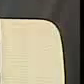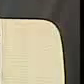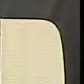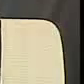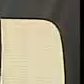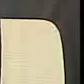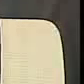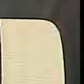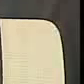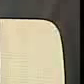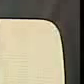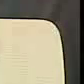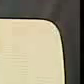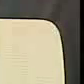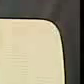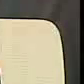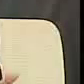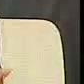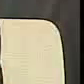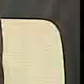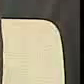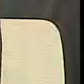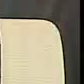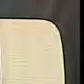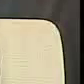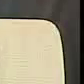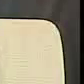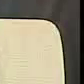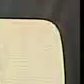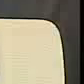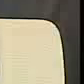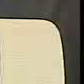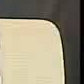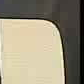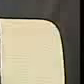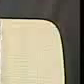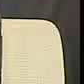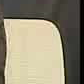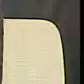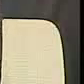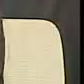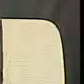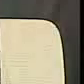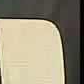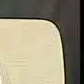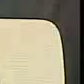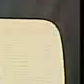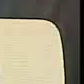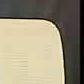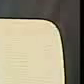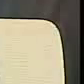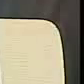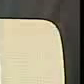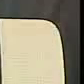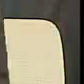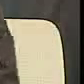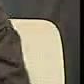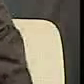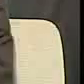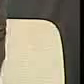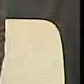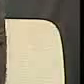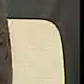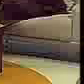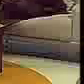about matter of security Even as I pave the way for that gentleman I can see him there doing some, you know, jogging See you after the short